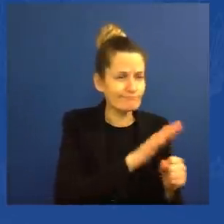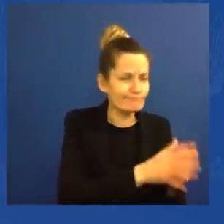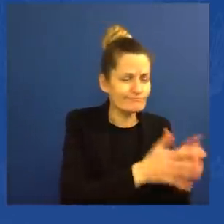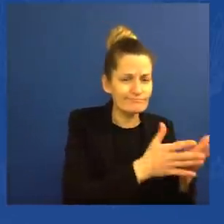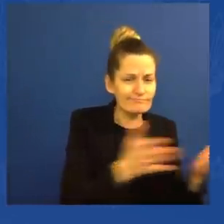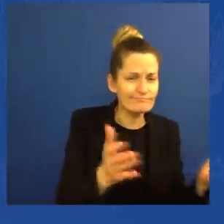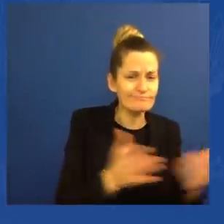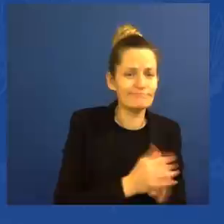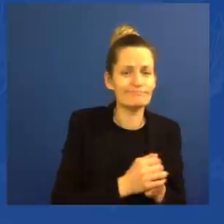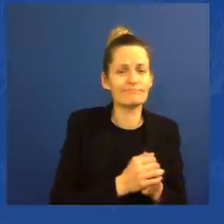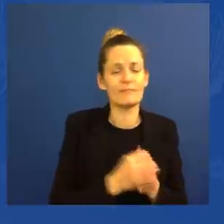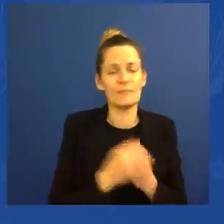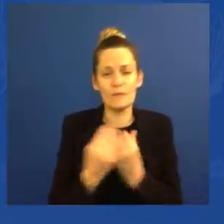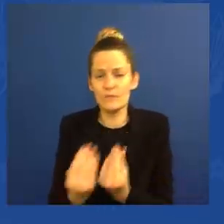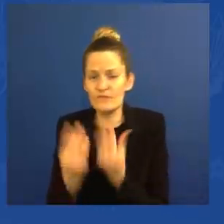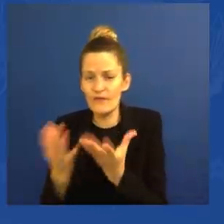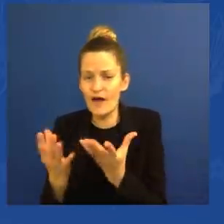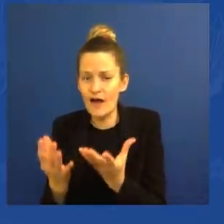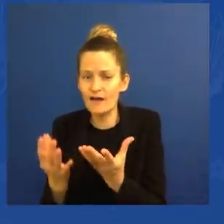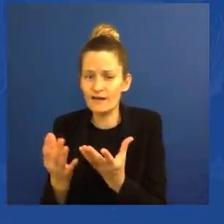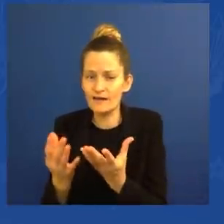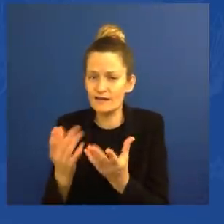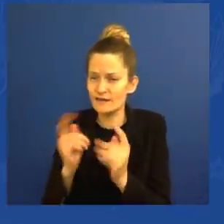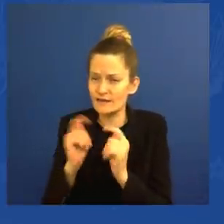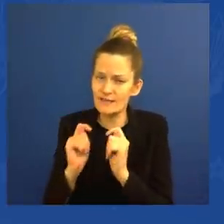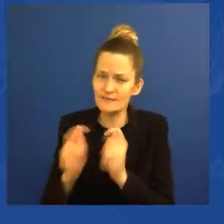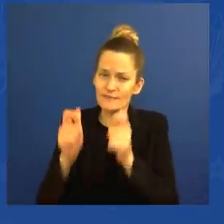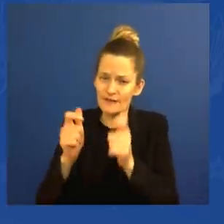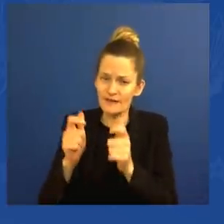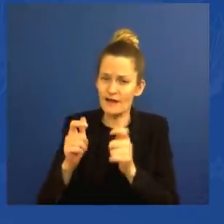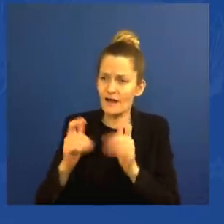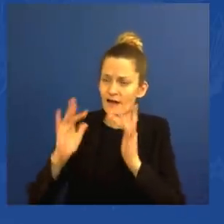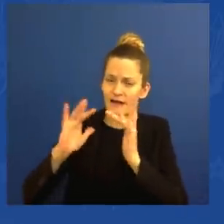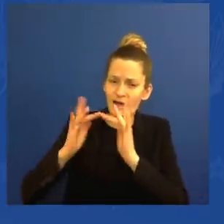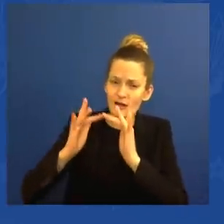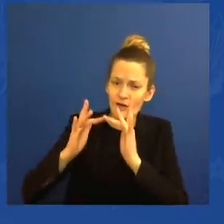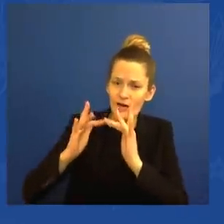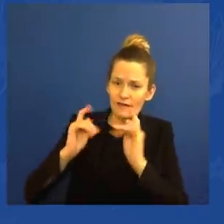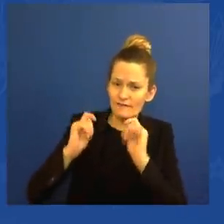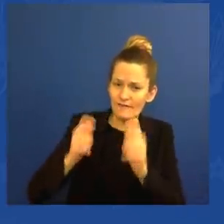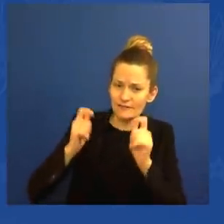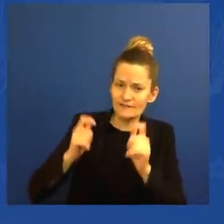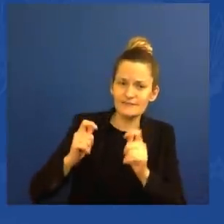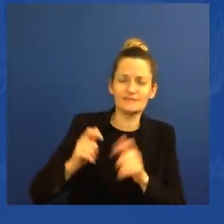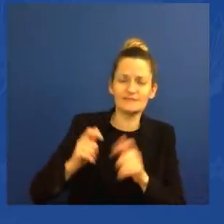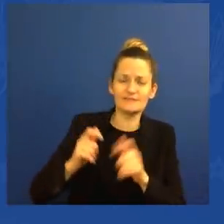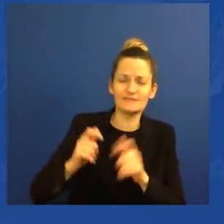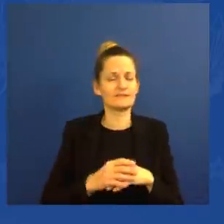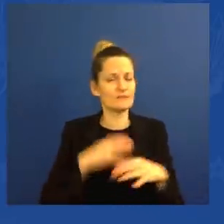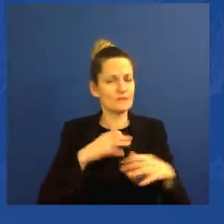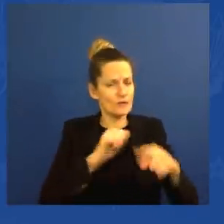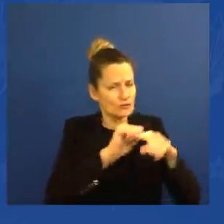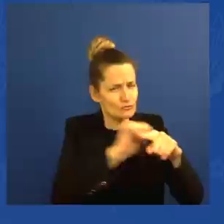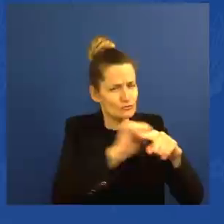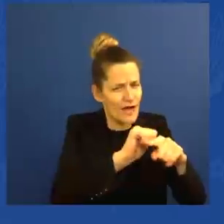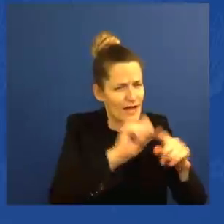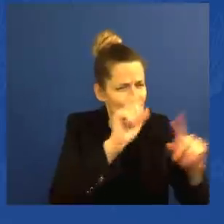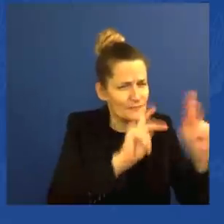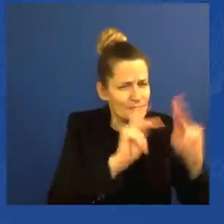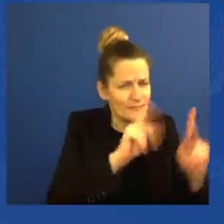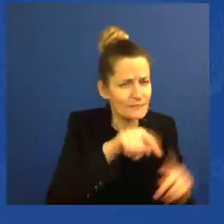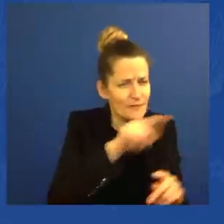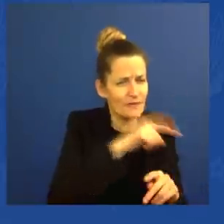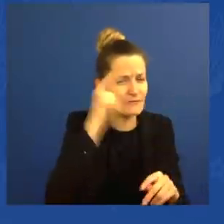people for good-paying jobs like you're doing in Oklahoma City. And by the way, there are a lot of jobs coming to